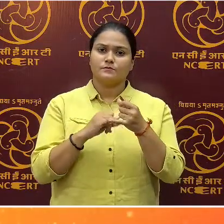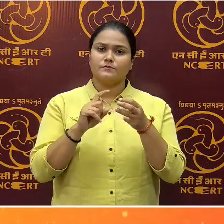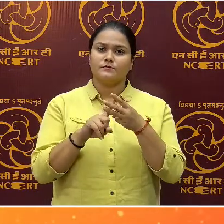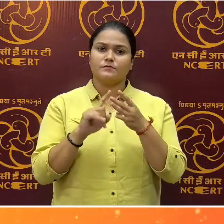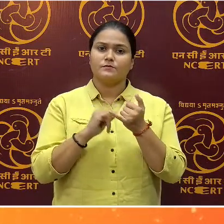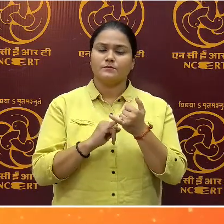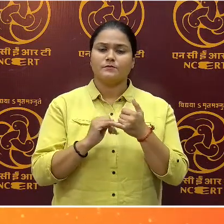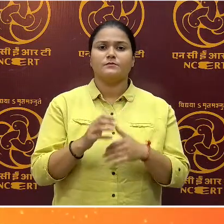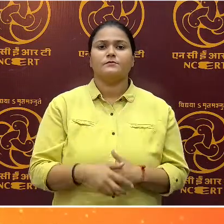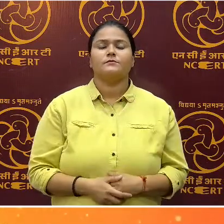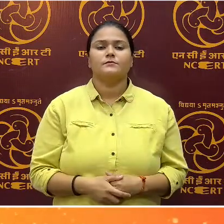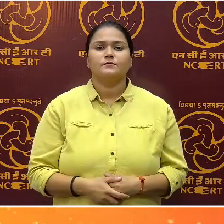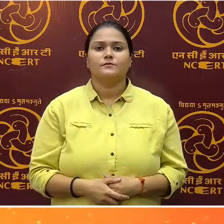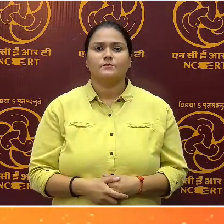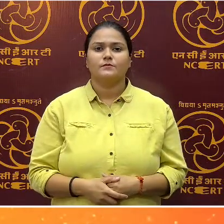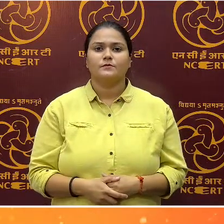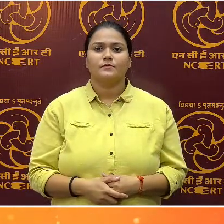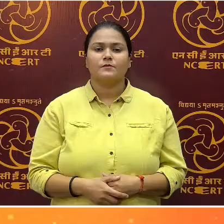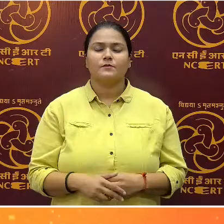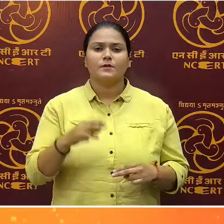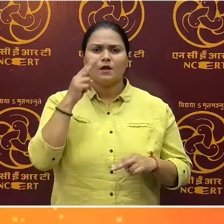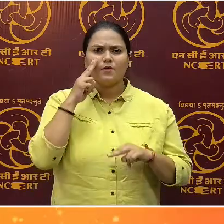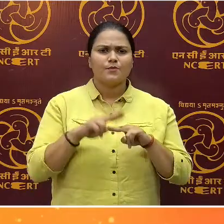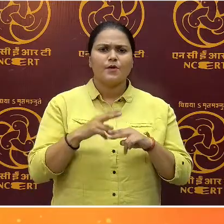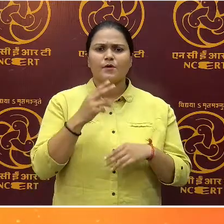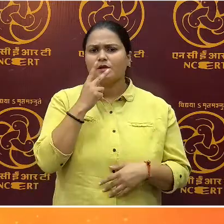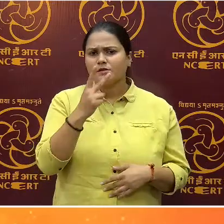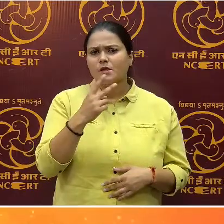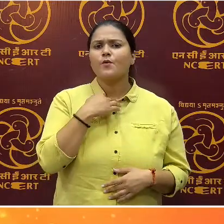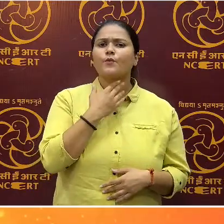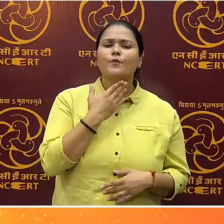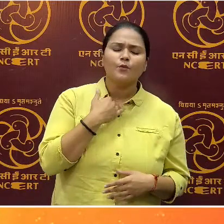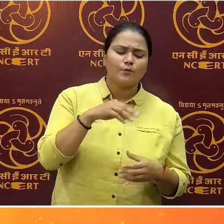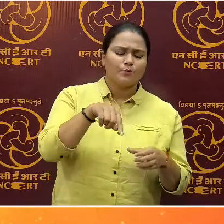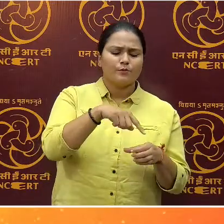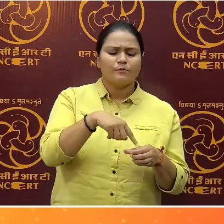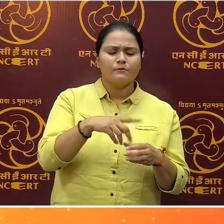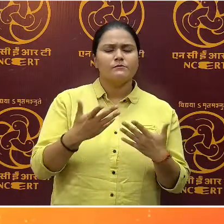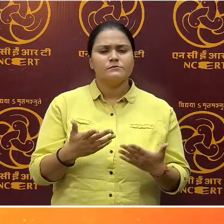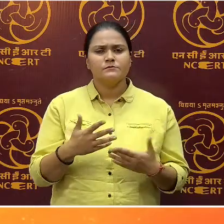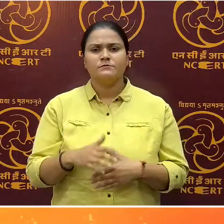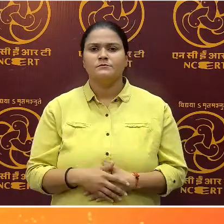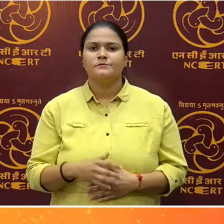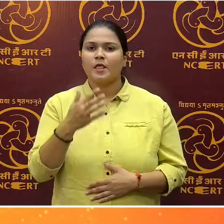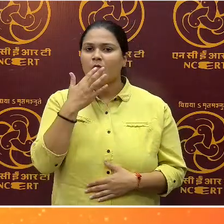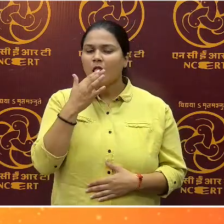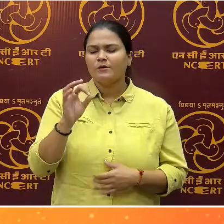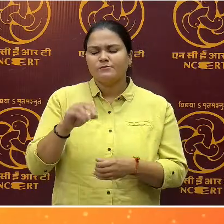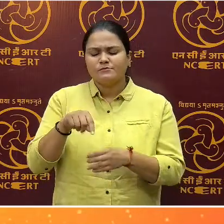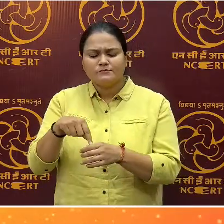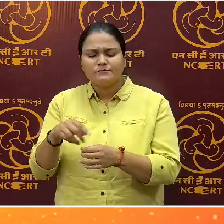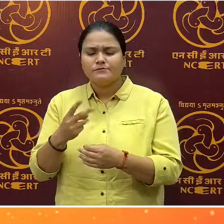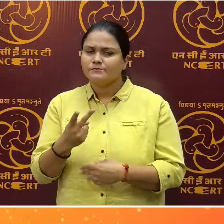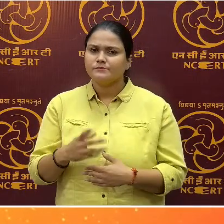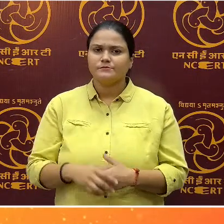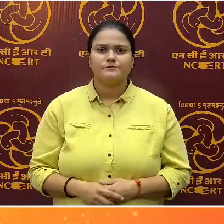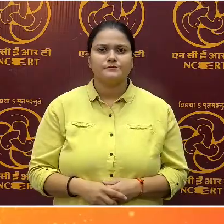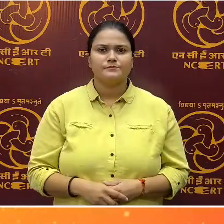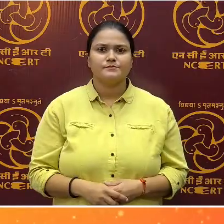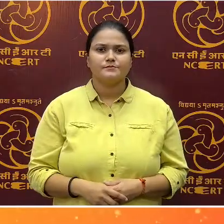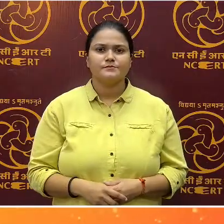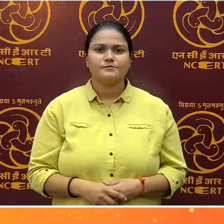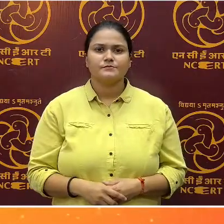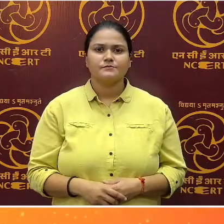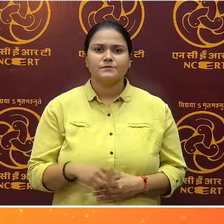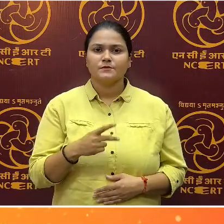that dissolving sugar in water or dissolving salt in water, what exactly we did? Sugar is in